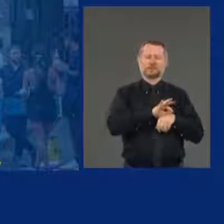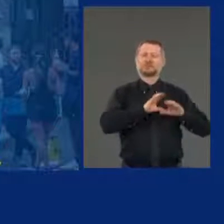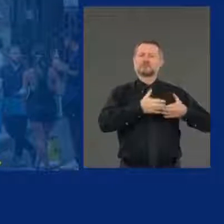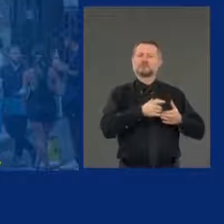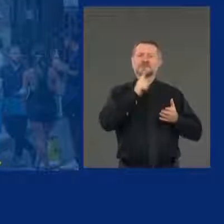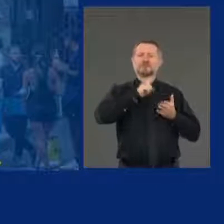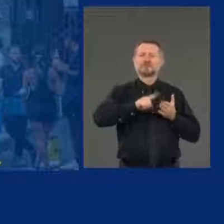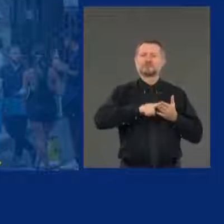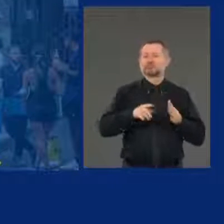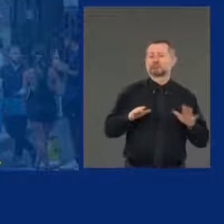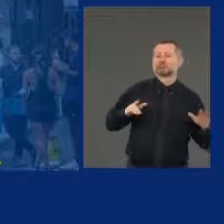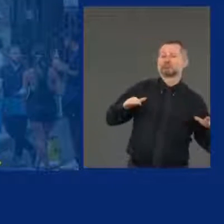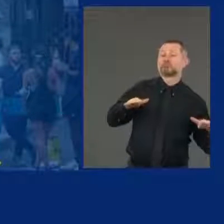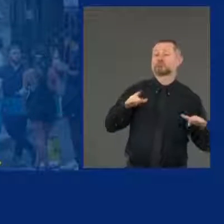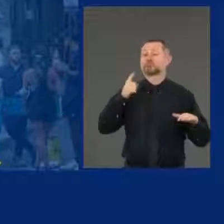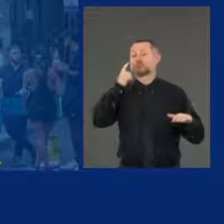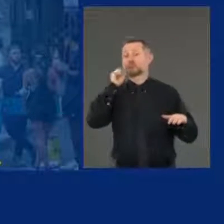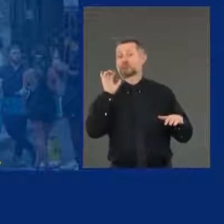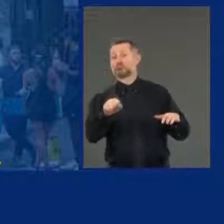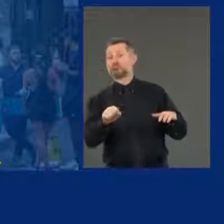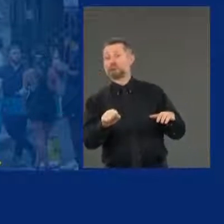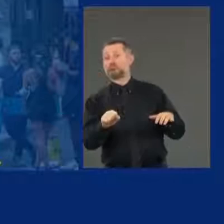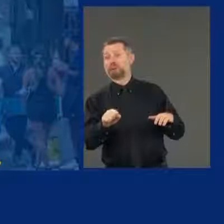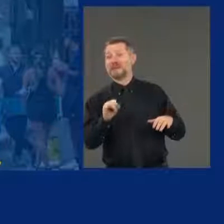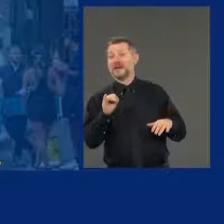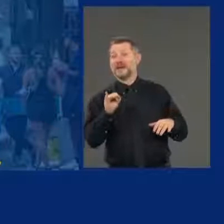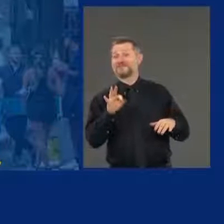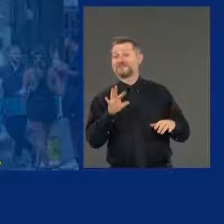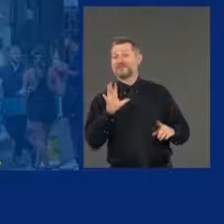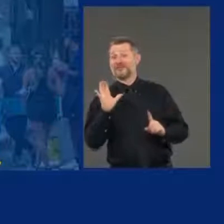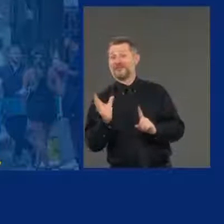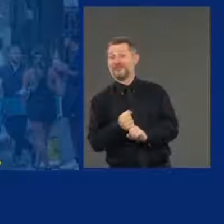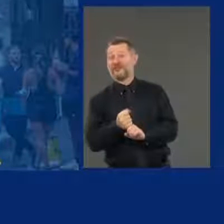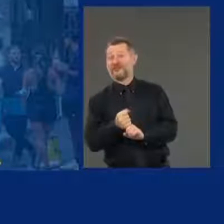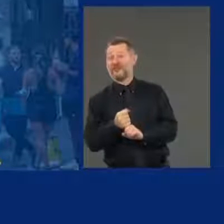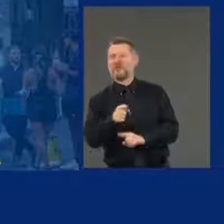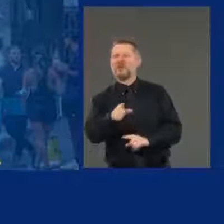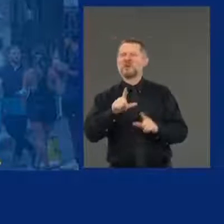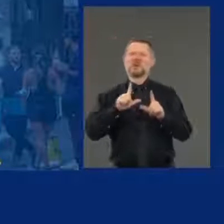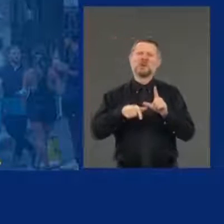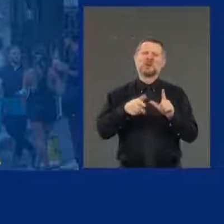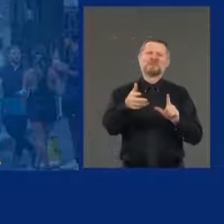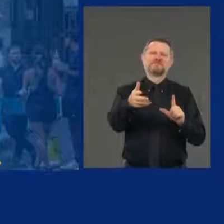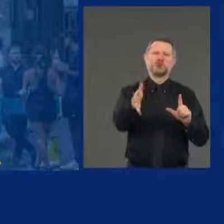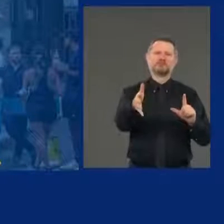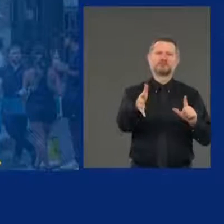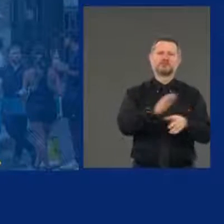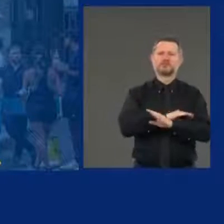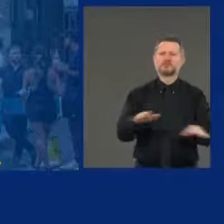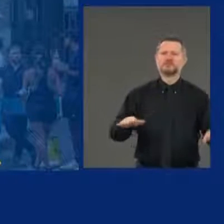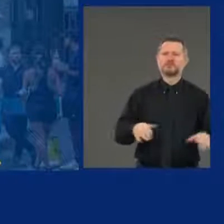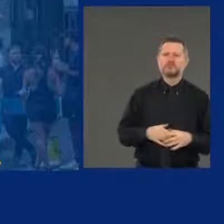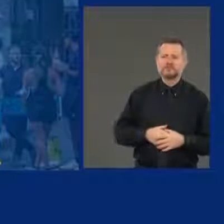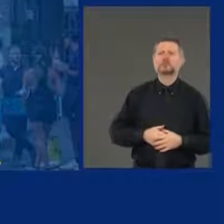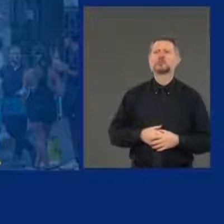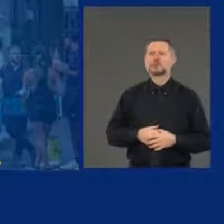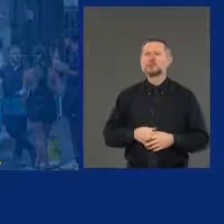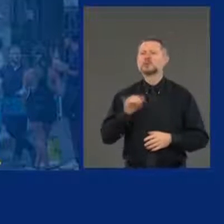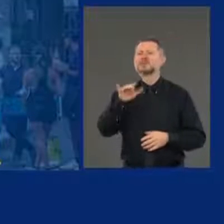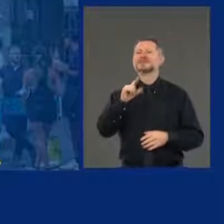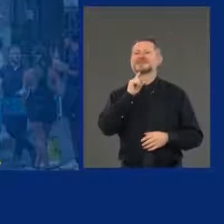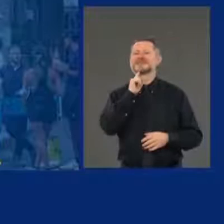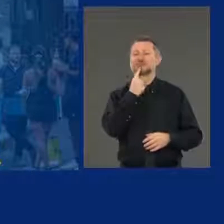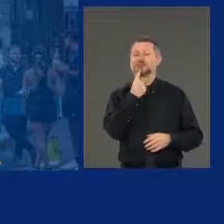out. You can lose your liquor license. And that is a big deal for a bar or